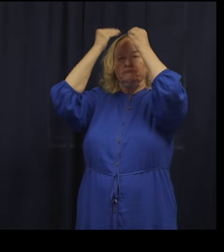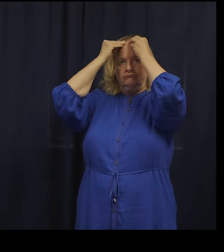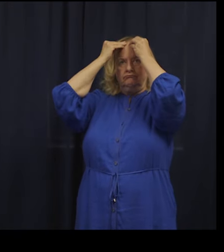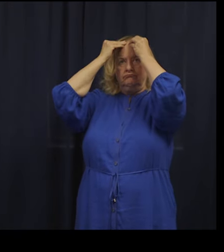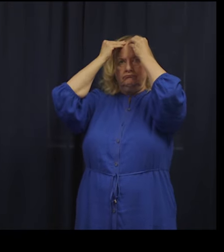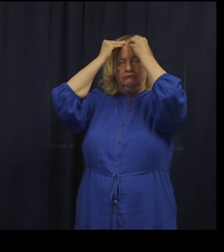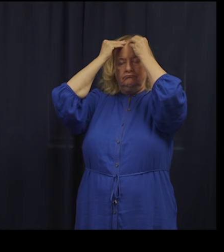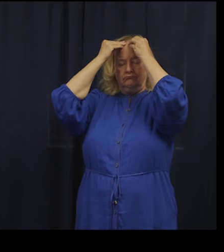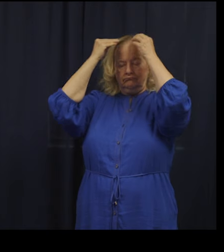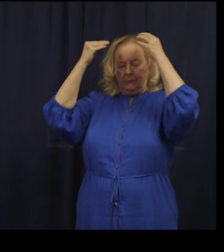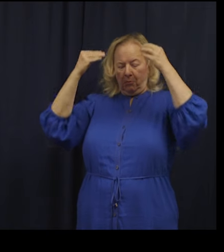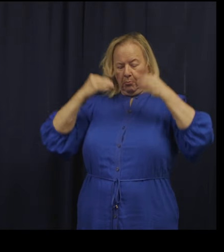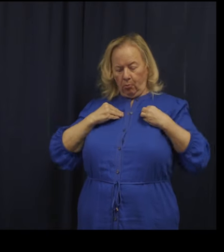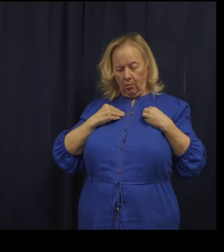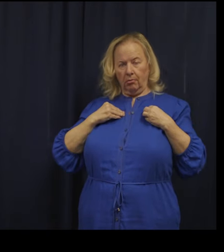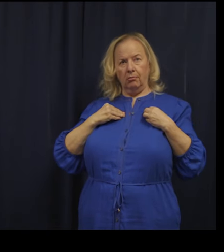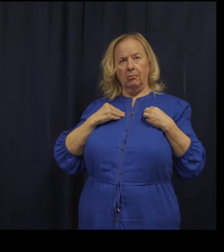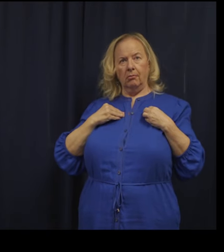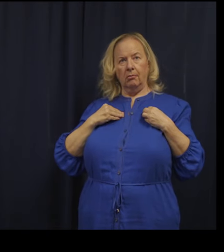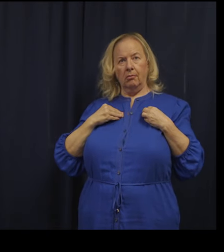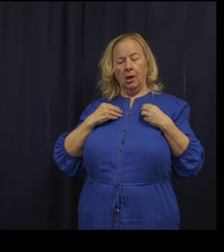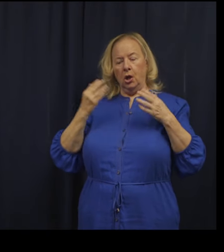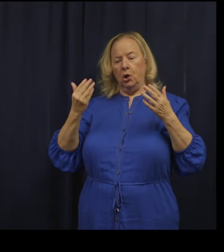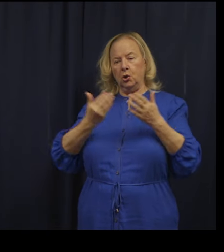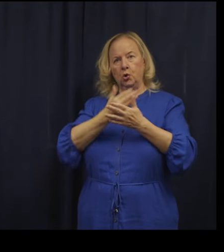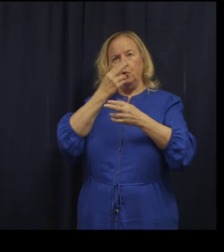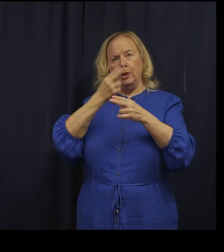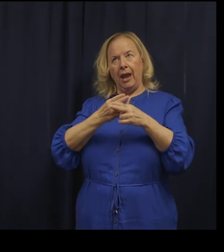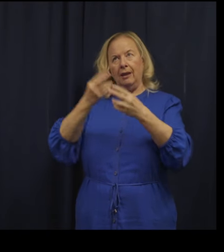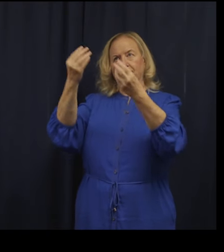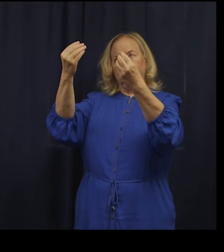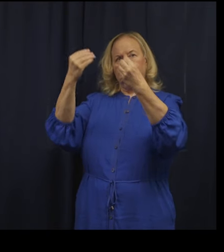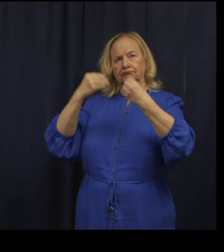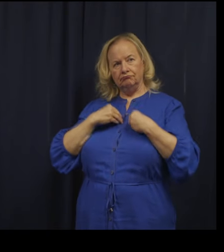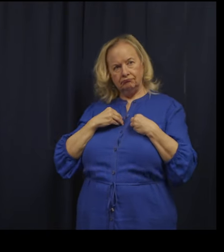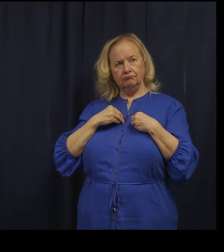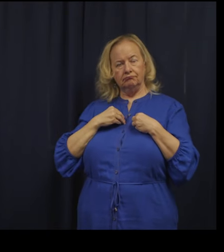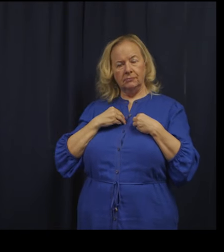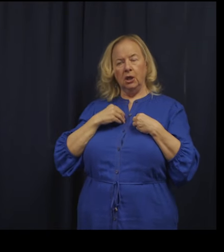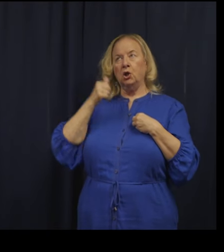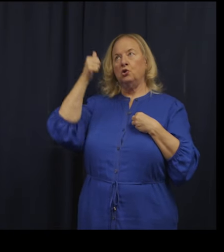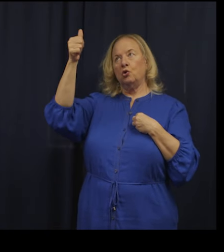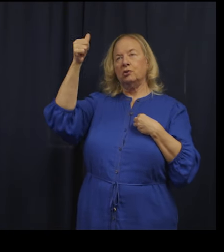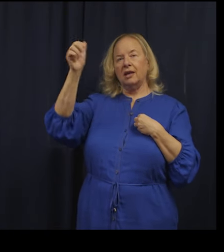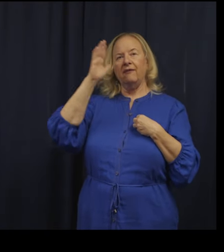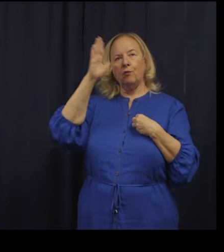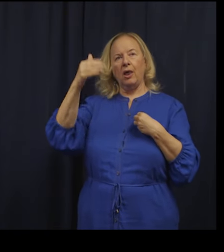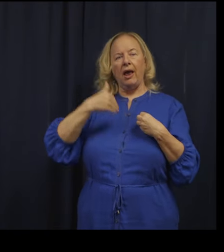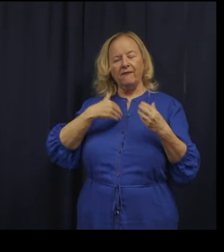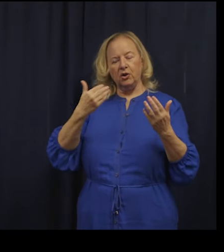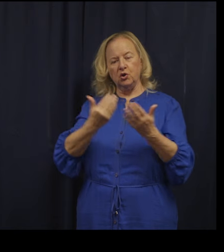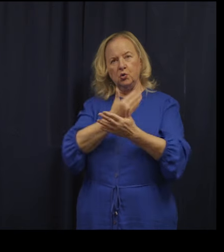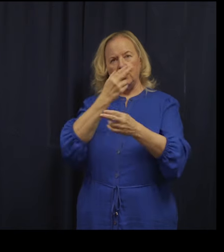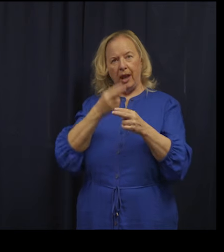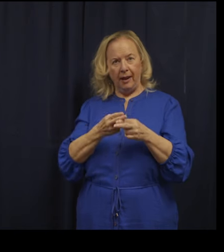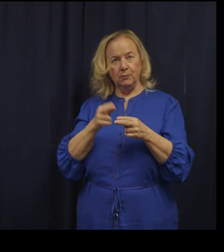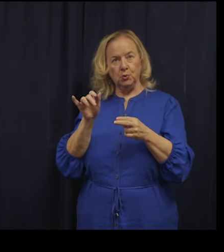yours on us. And you're going to give us a new name. You're going to give yourself a new name.